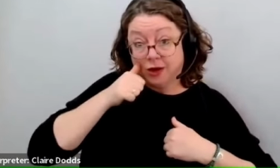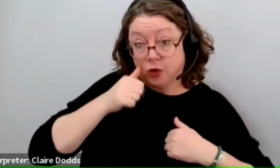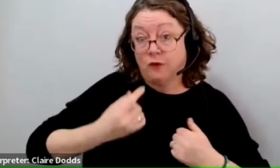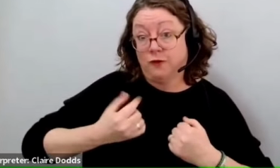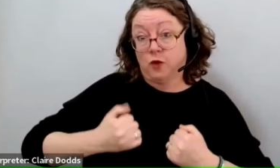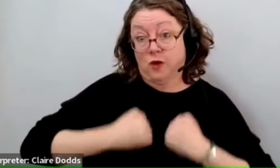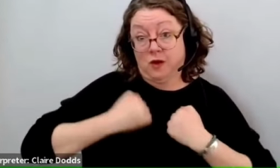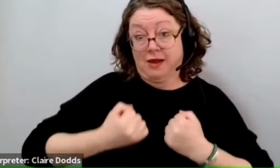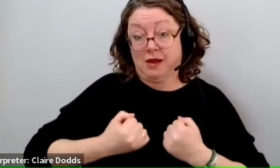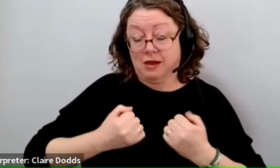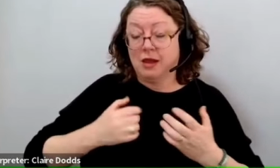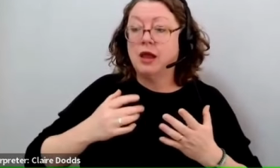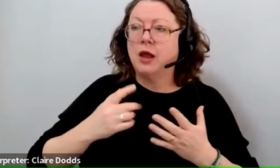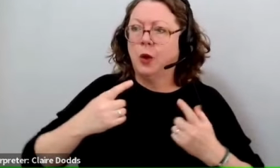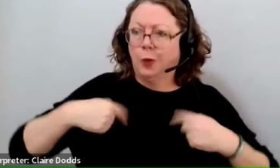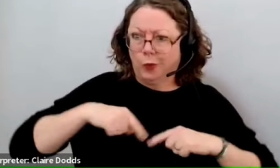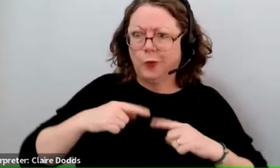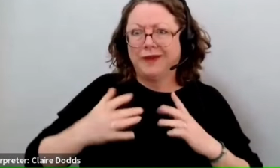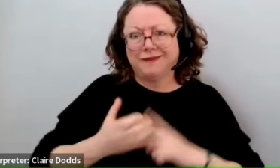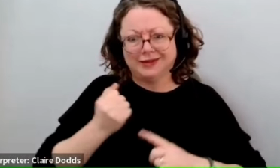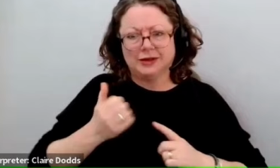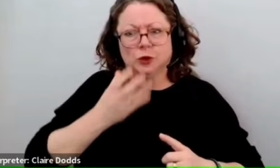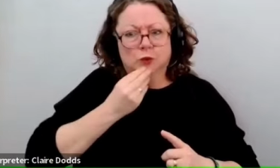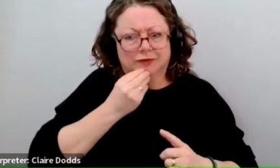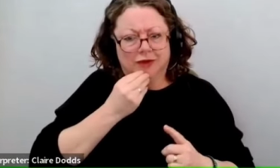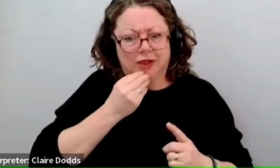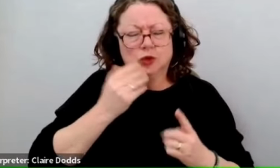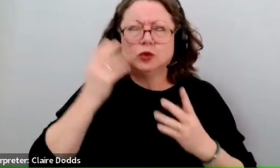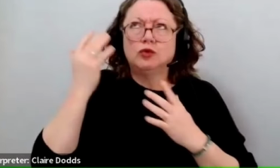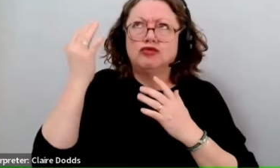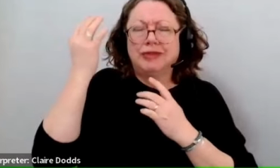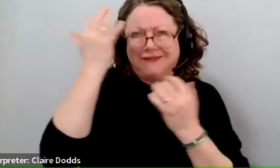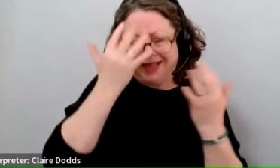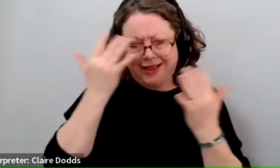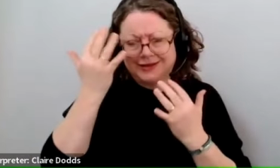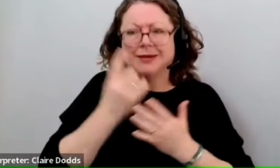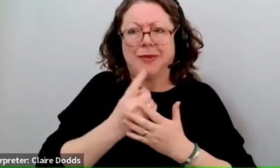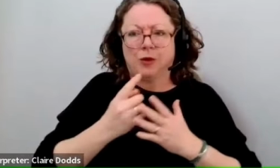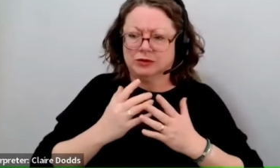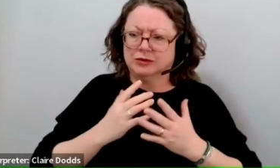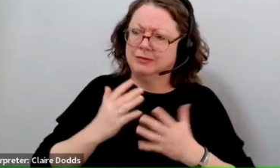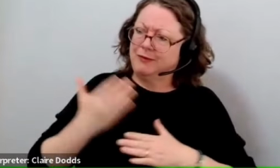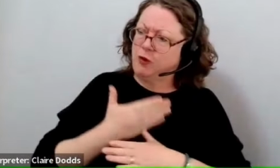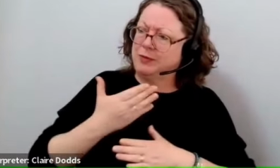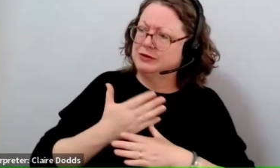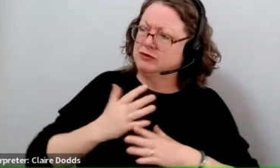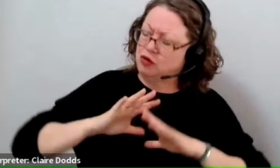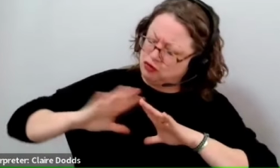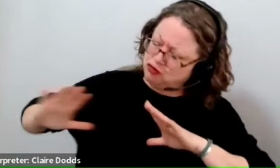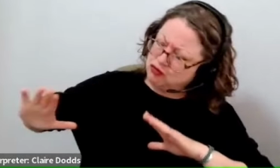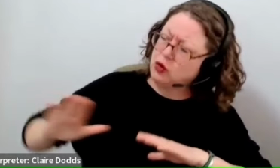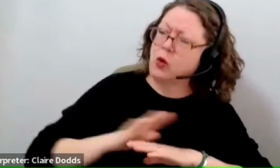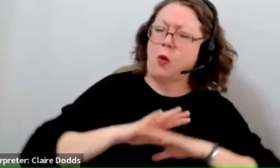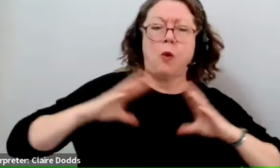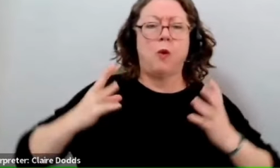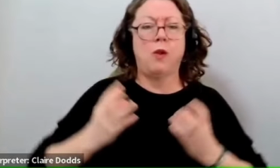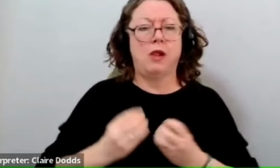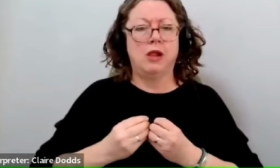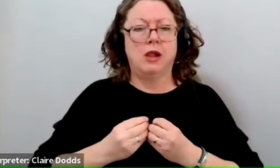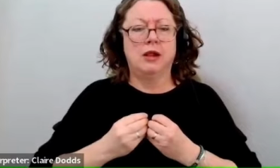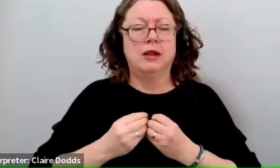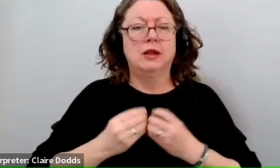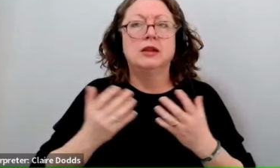one of the most valuable aspects of the framework is that it really helps us to reflect upon performance across the entire hub area, rather than